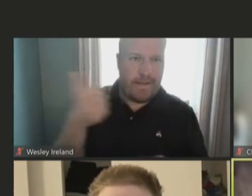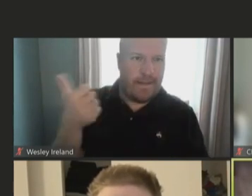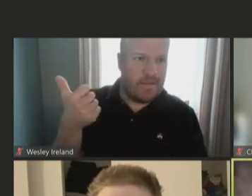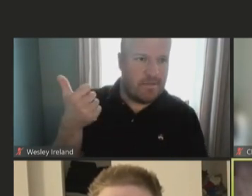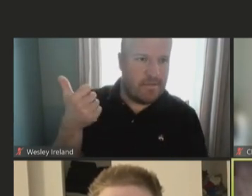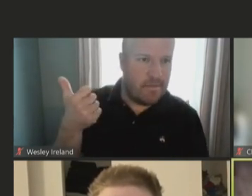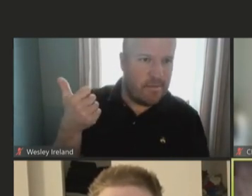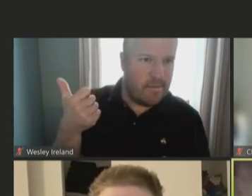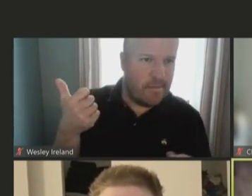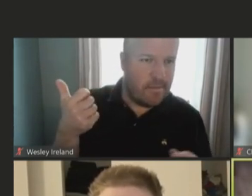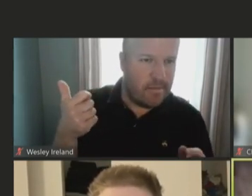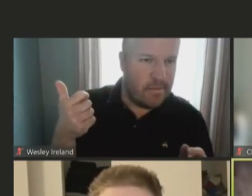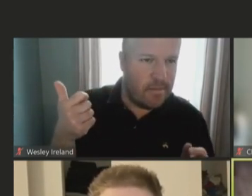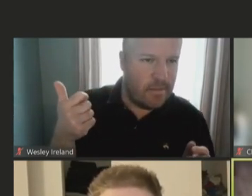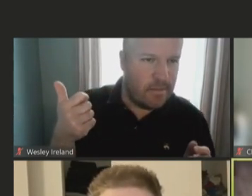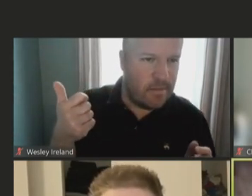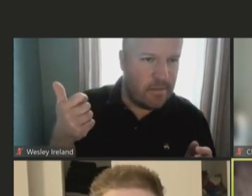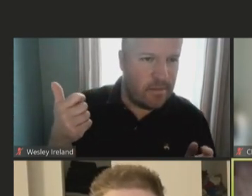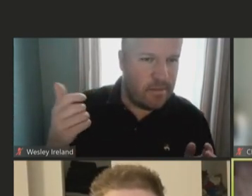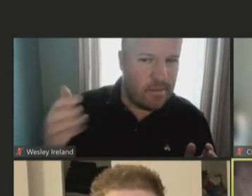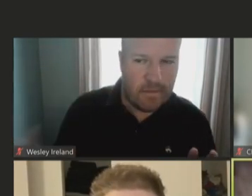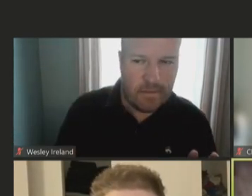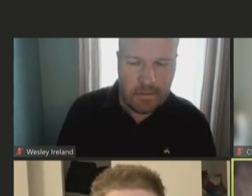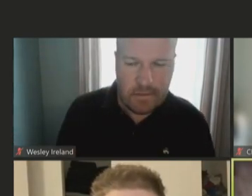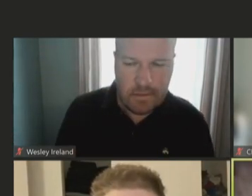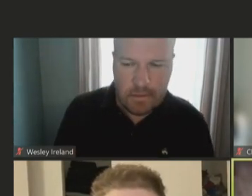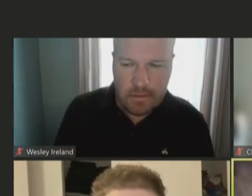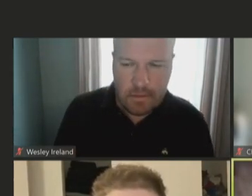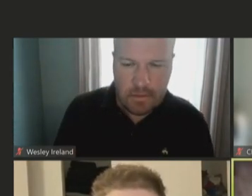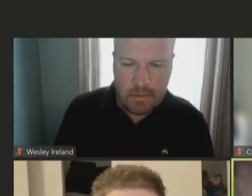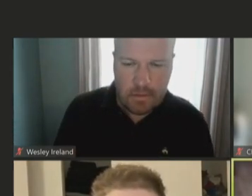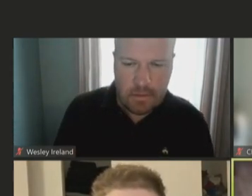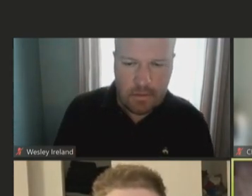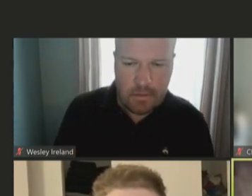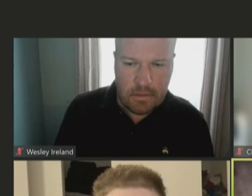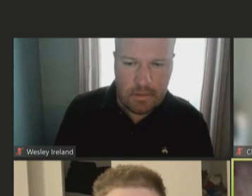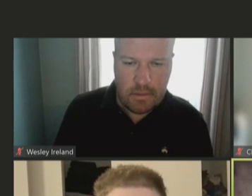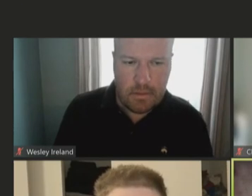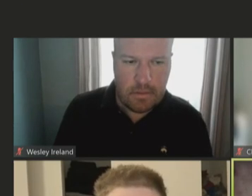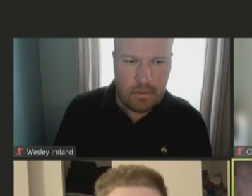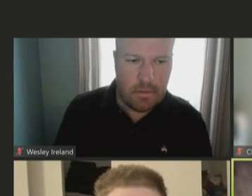Any other questions or comments from the public? Anyone else?